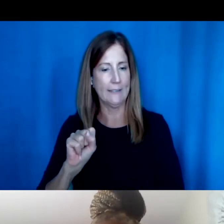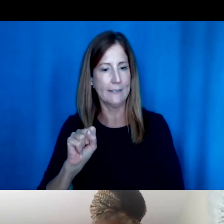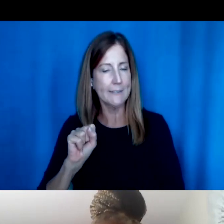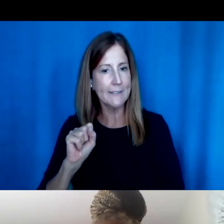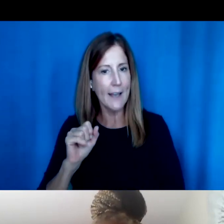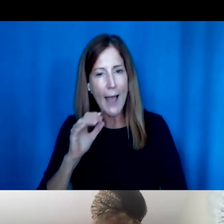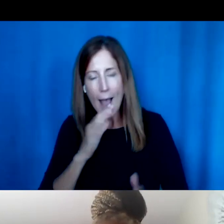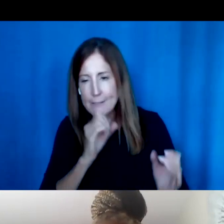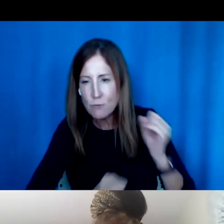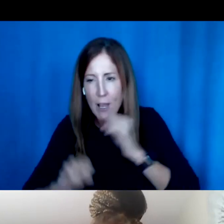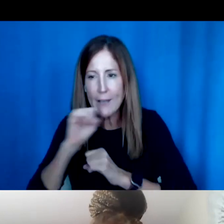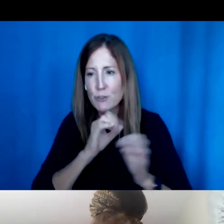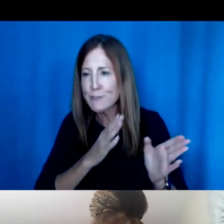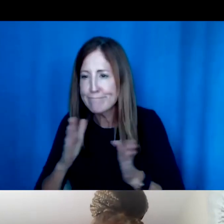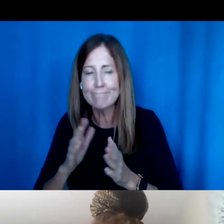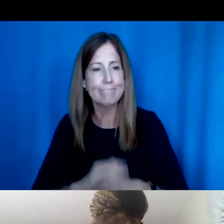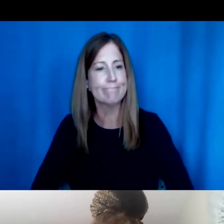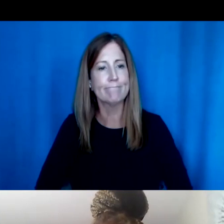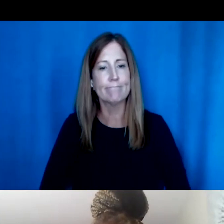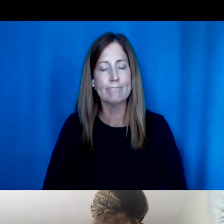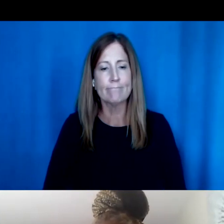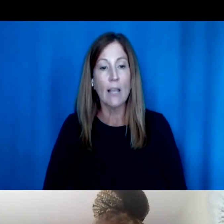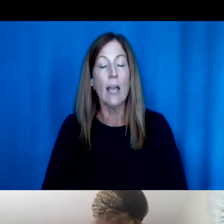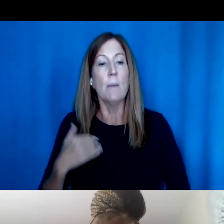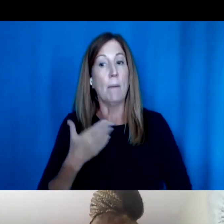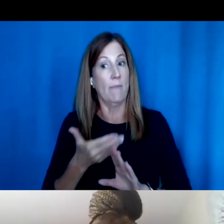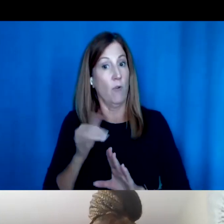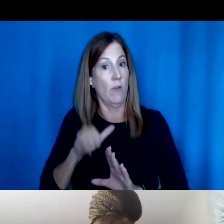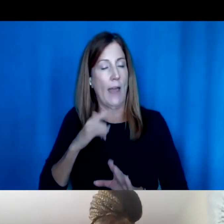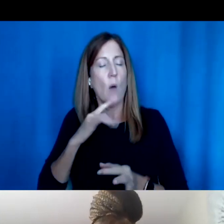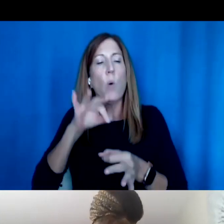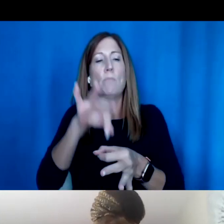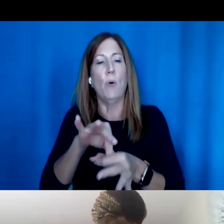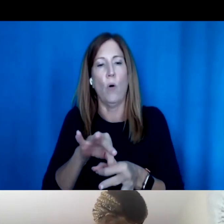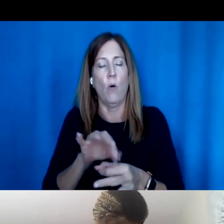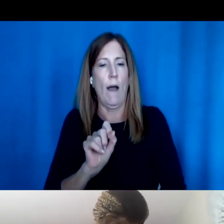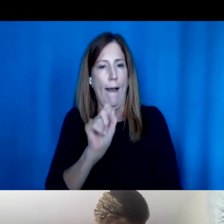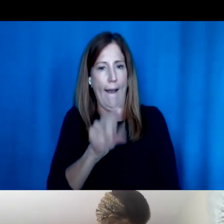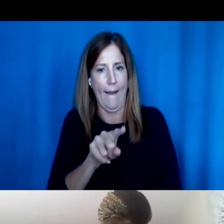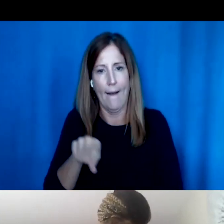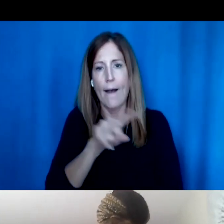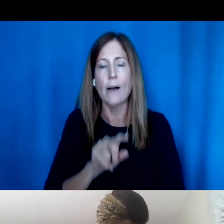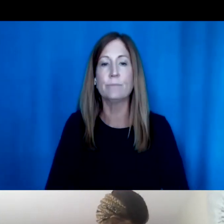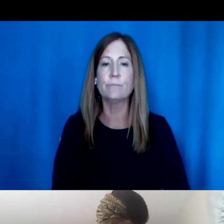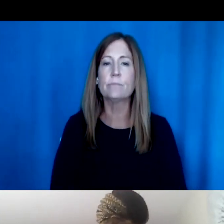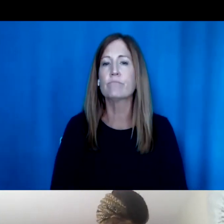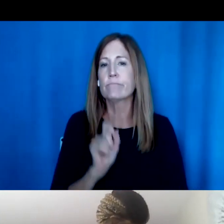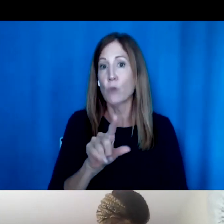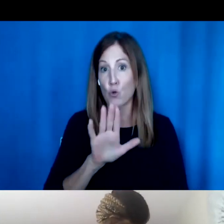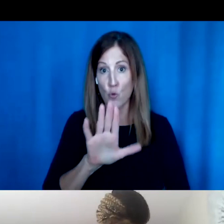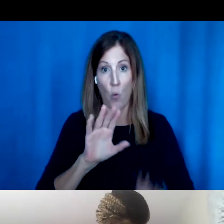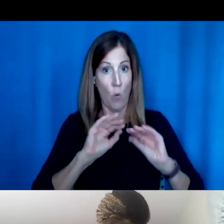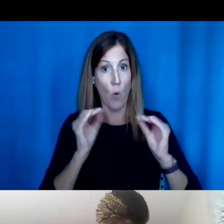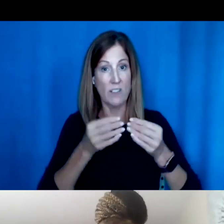strategies, we're going to do another poll. And I just want to ask, does your organization have